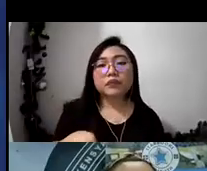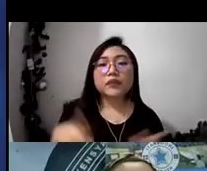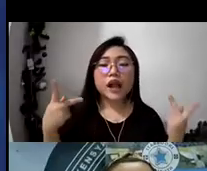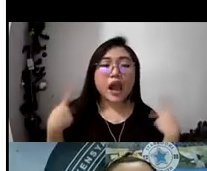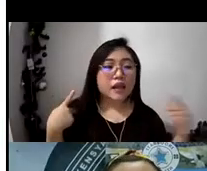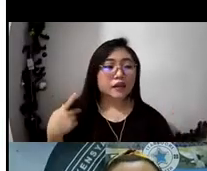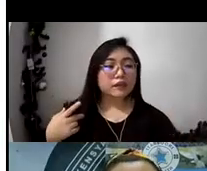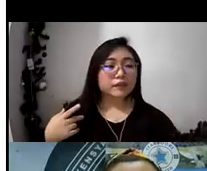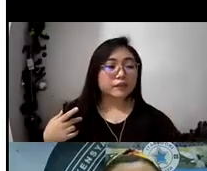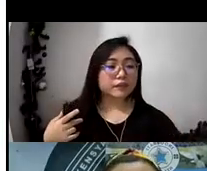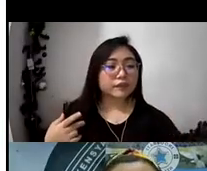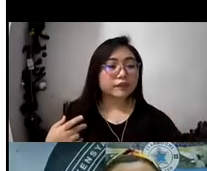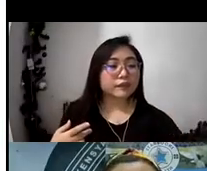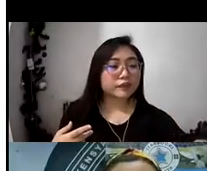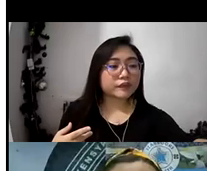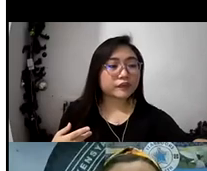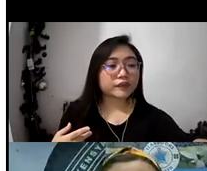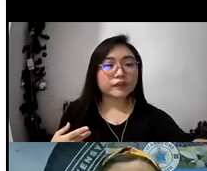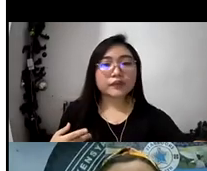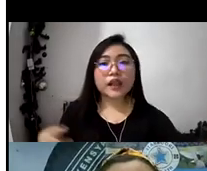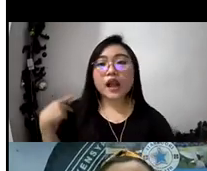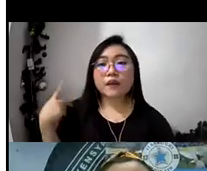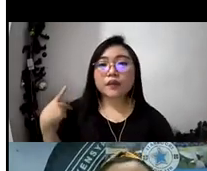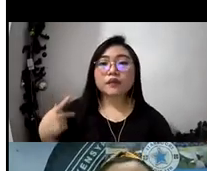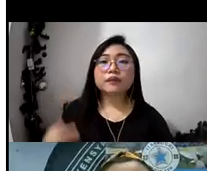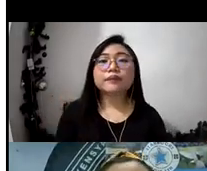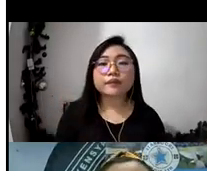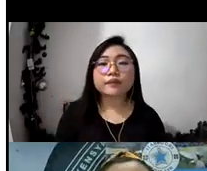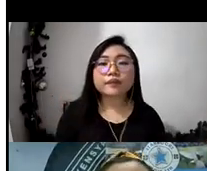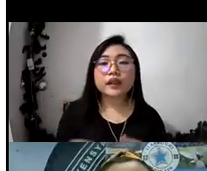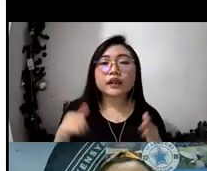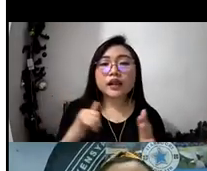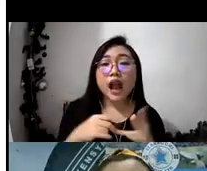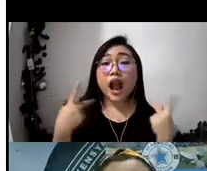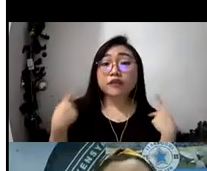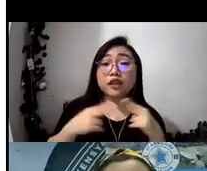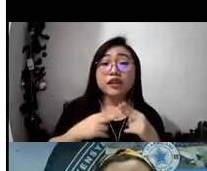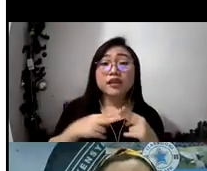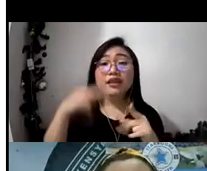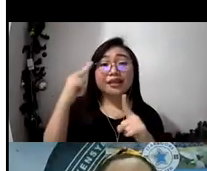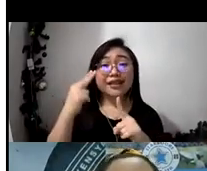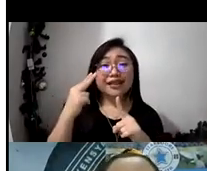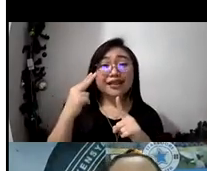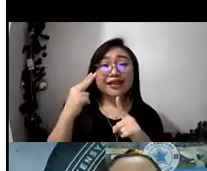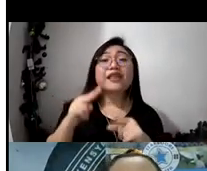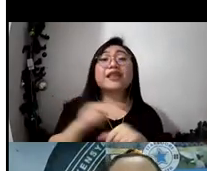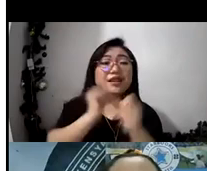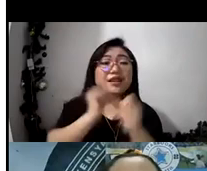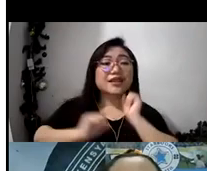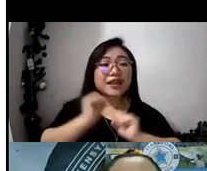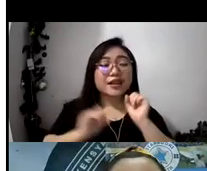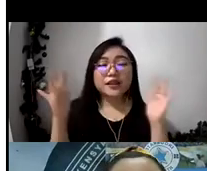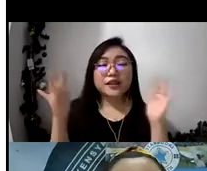and Technology Week celebration that will run from November 23 to November